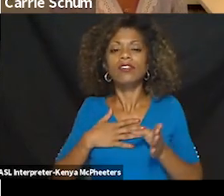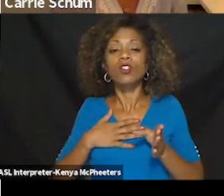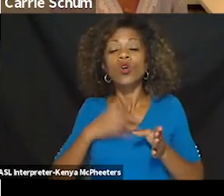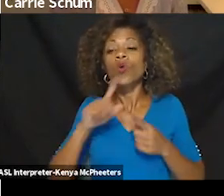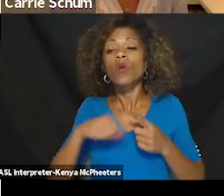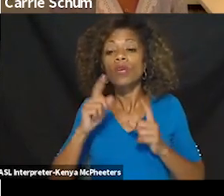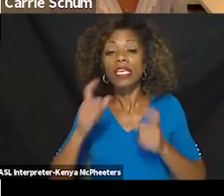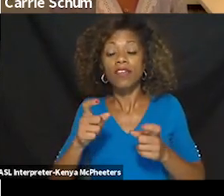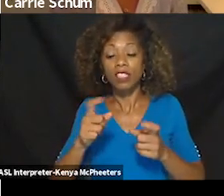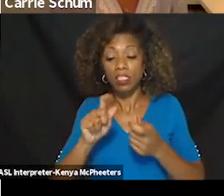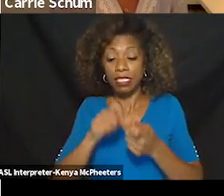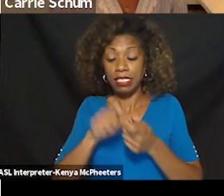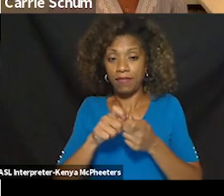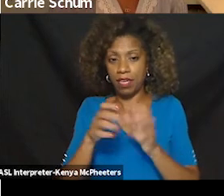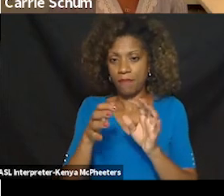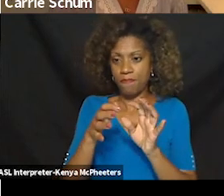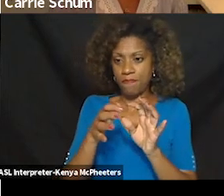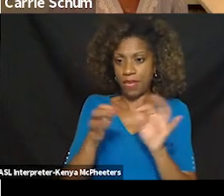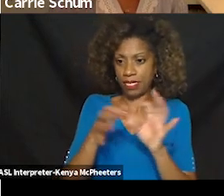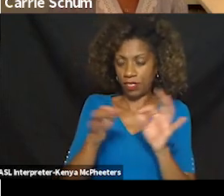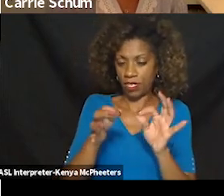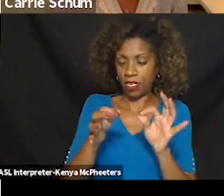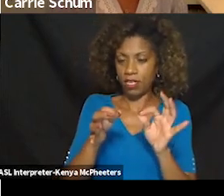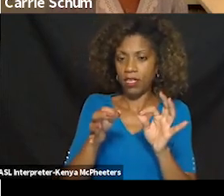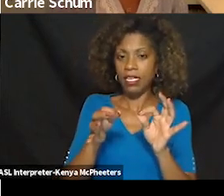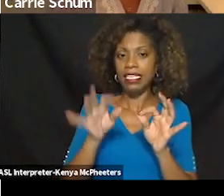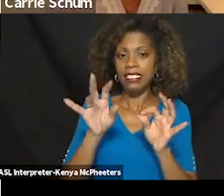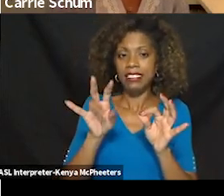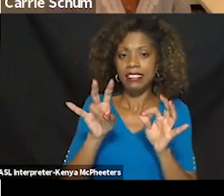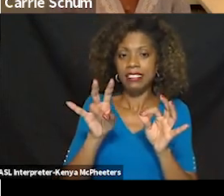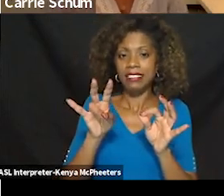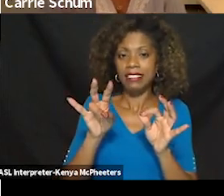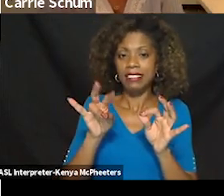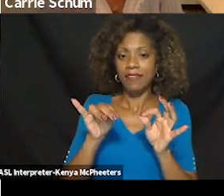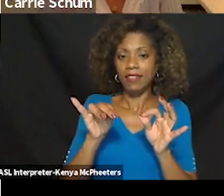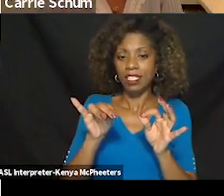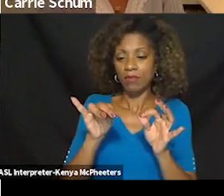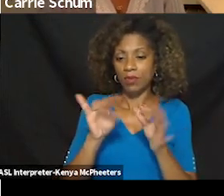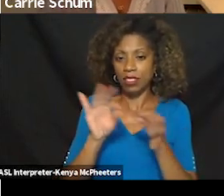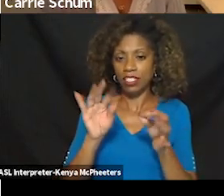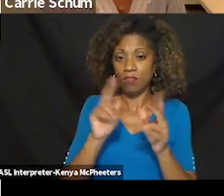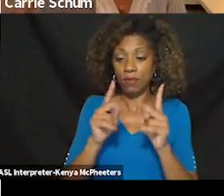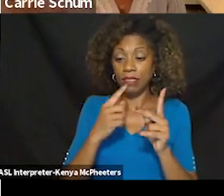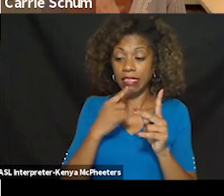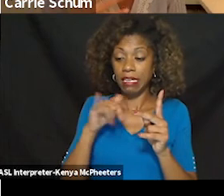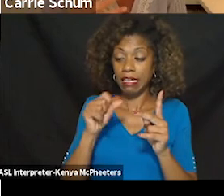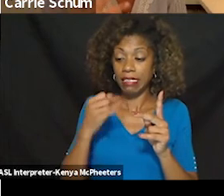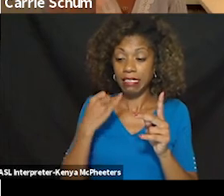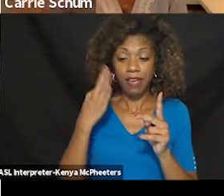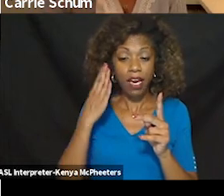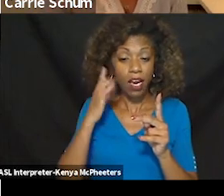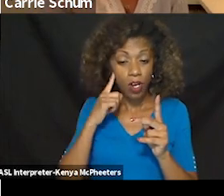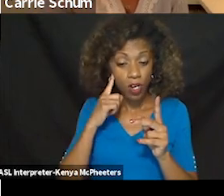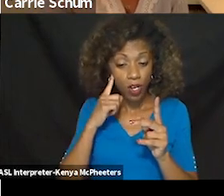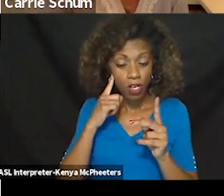here, and 70+% of people said, yes, this is convincing to me. If I heard this, I would do this. So again, this is what we